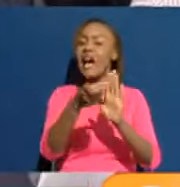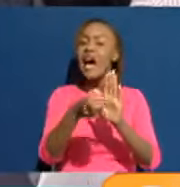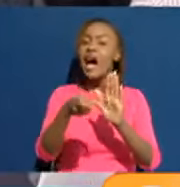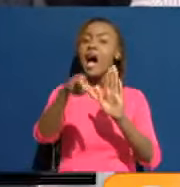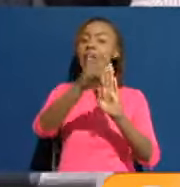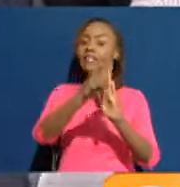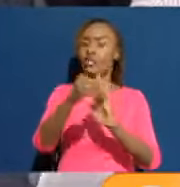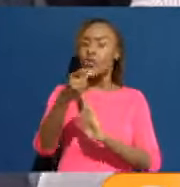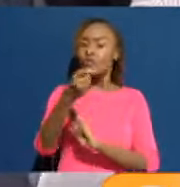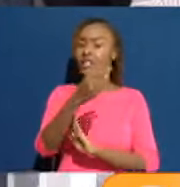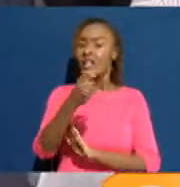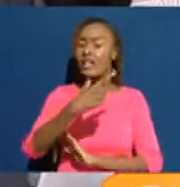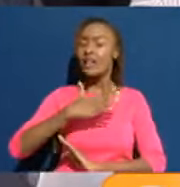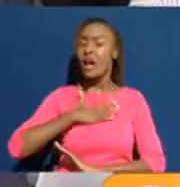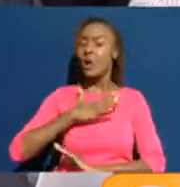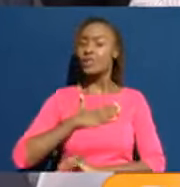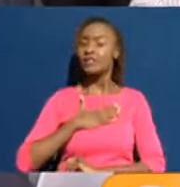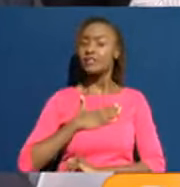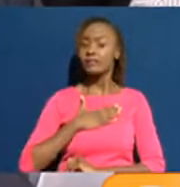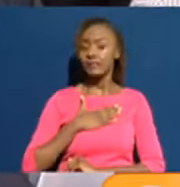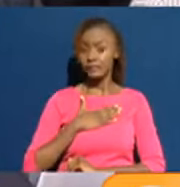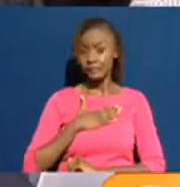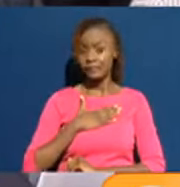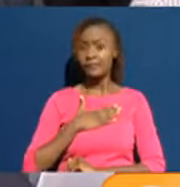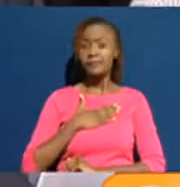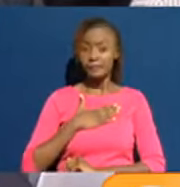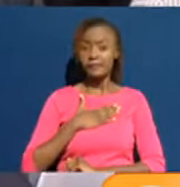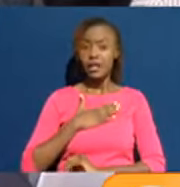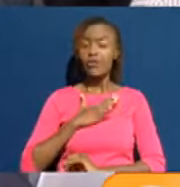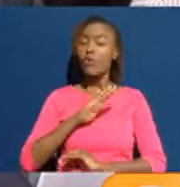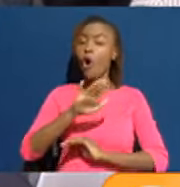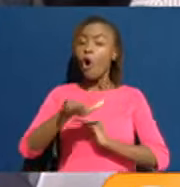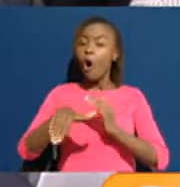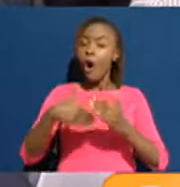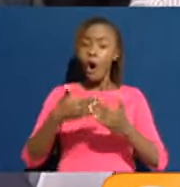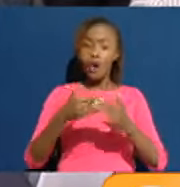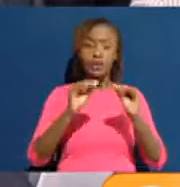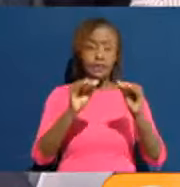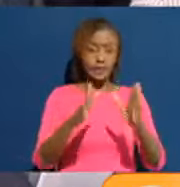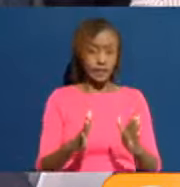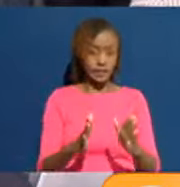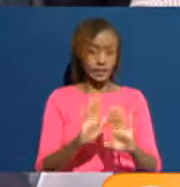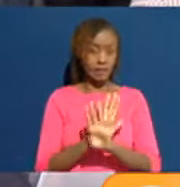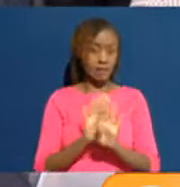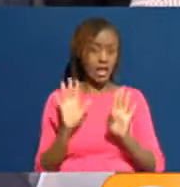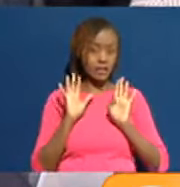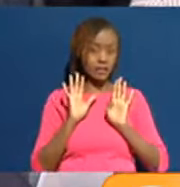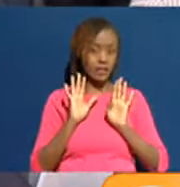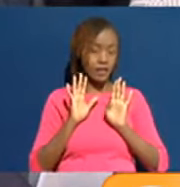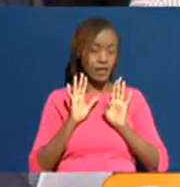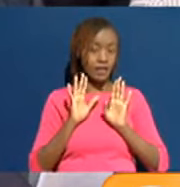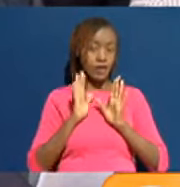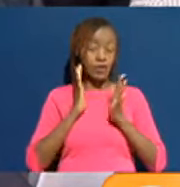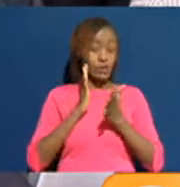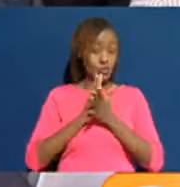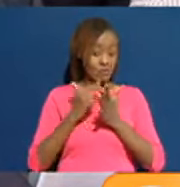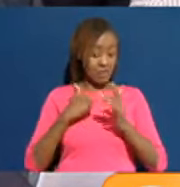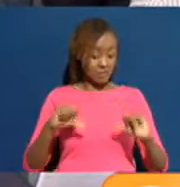increase of salaries across the board. I want to proudly say here